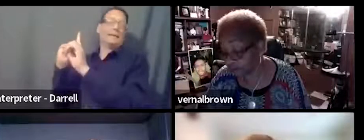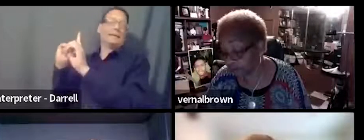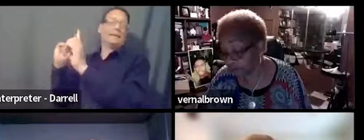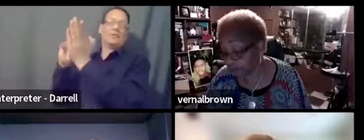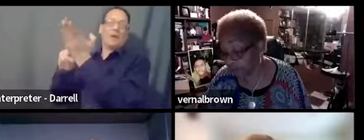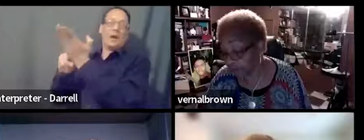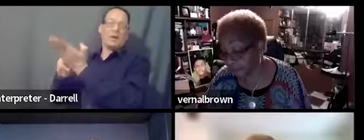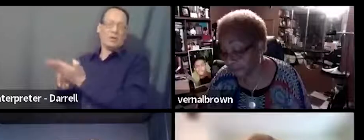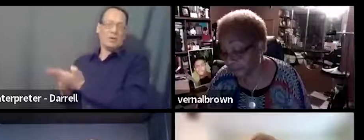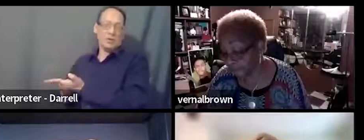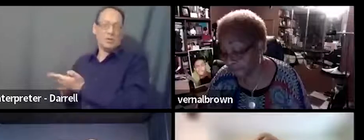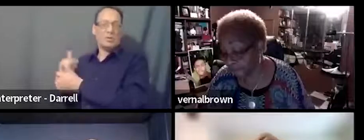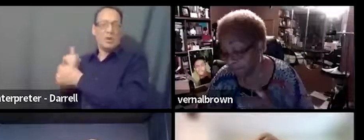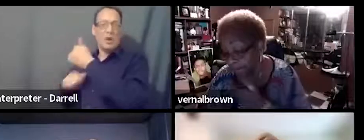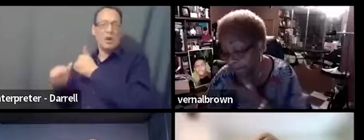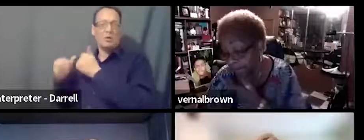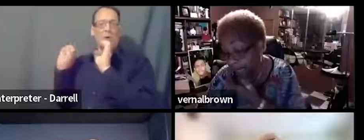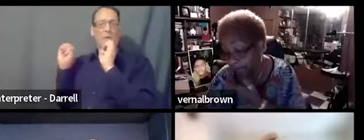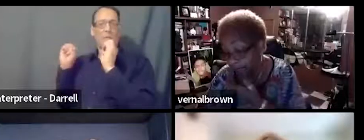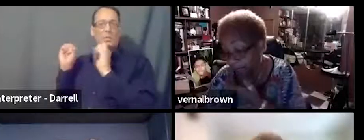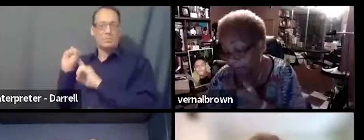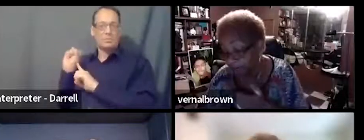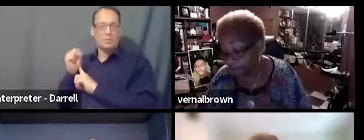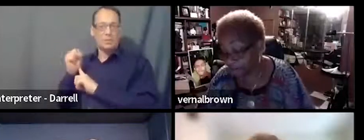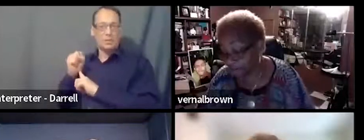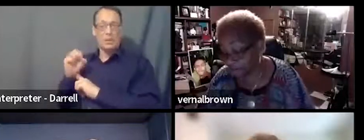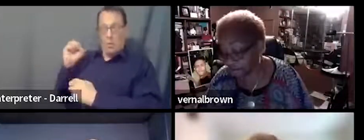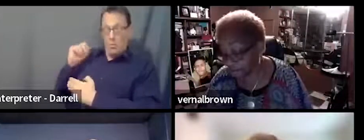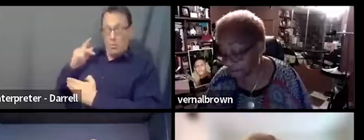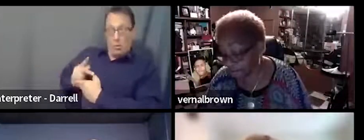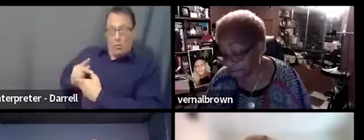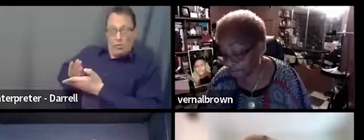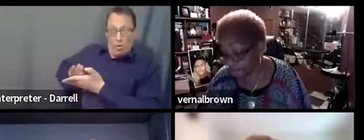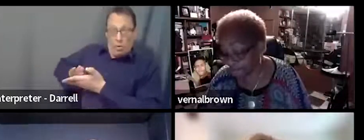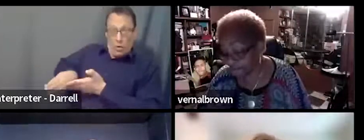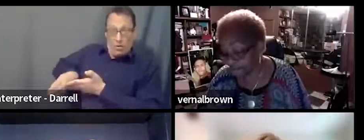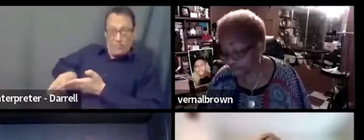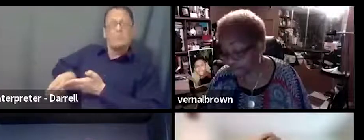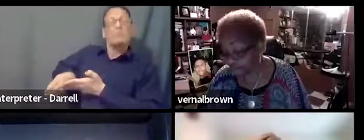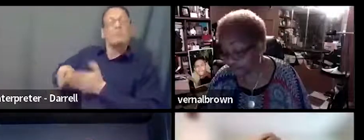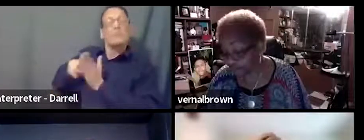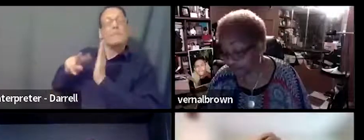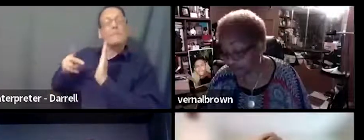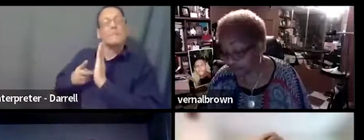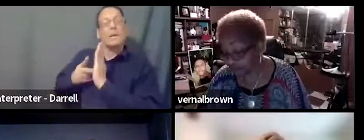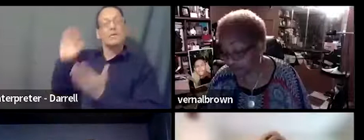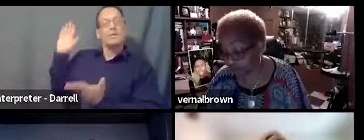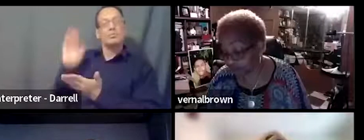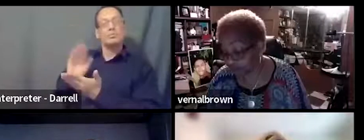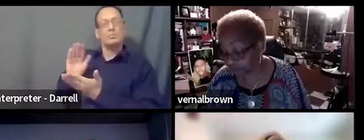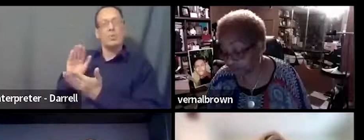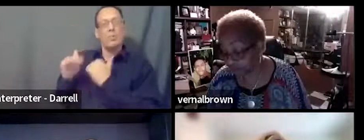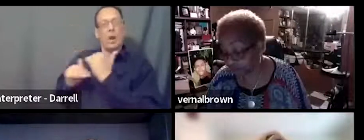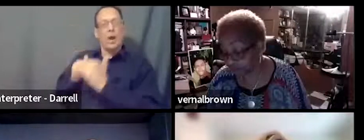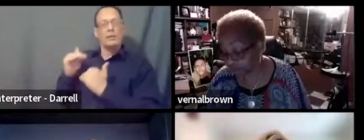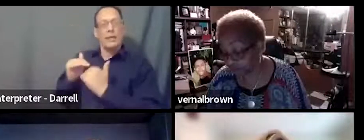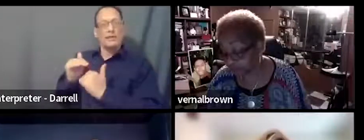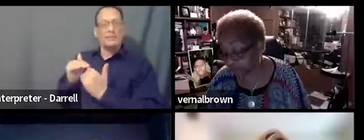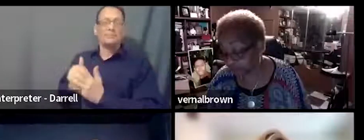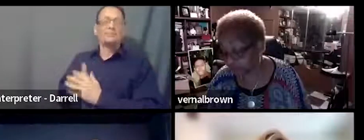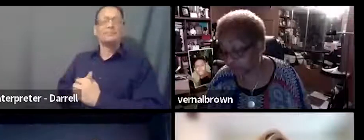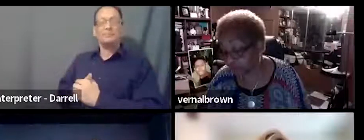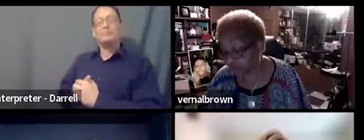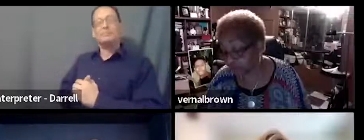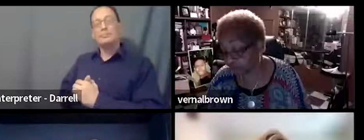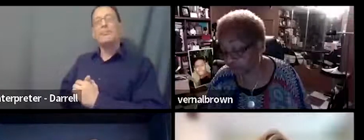contractors under an emergency condition. Approval of the waiver reduced the procurement process by several weeks and allowed the selected